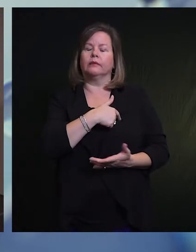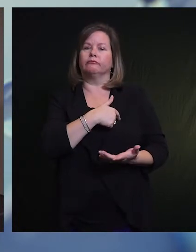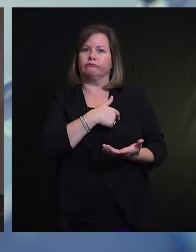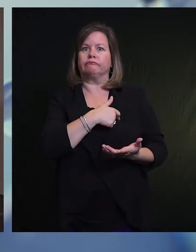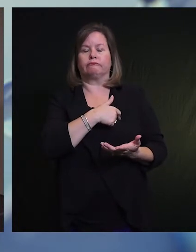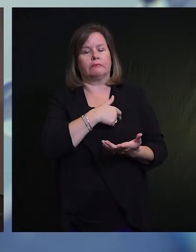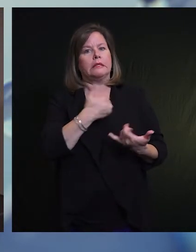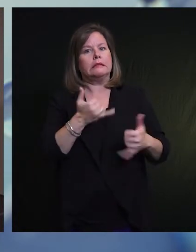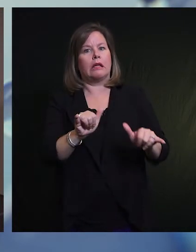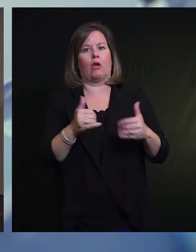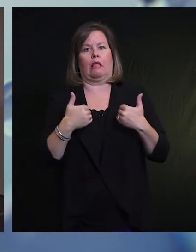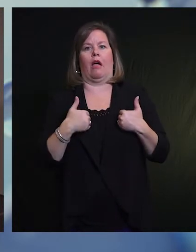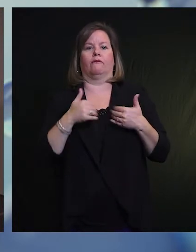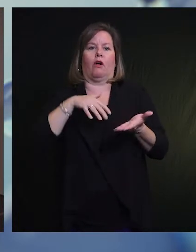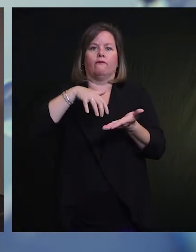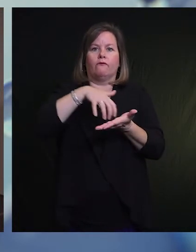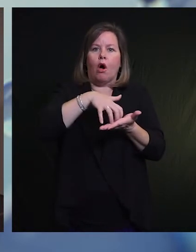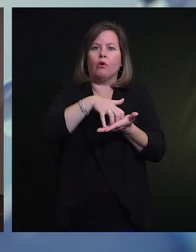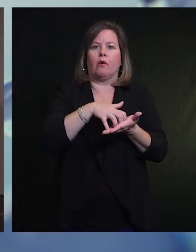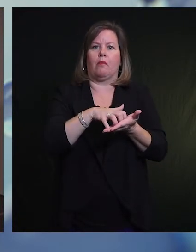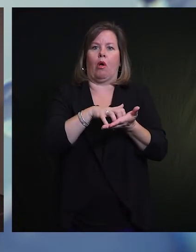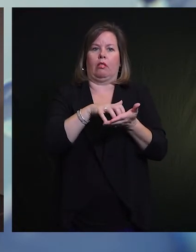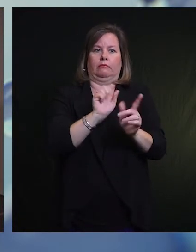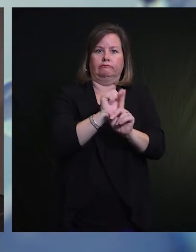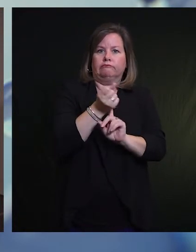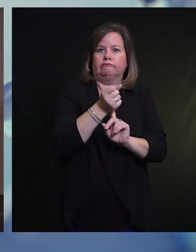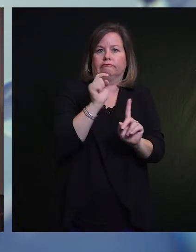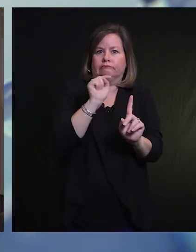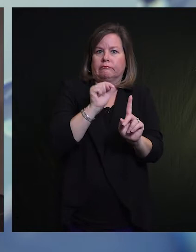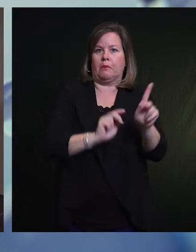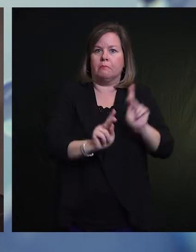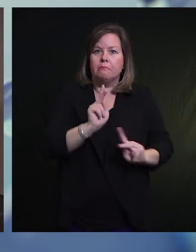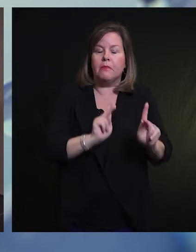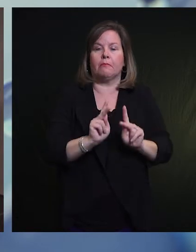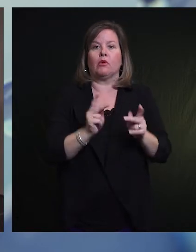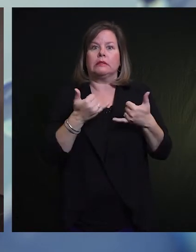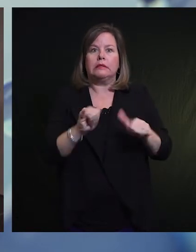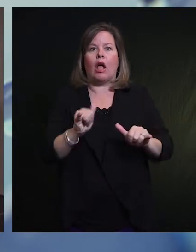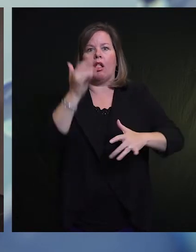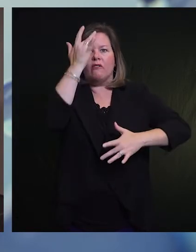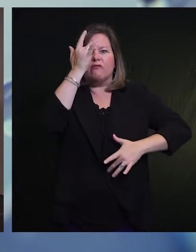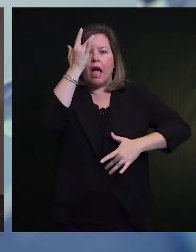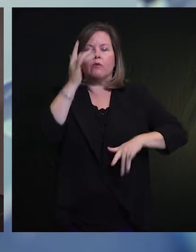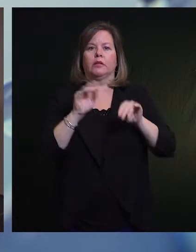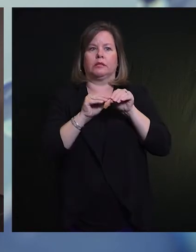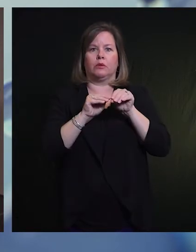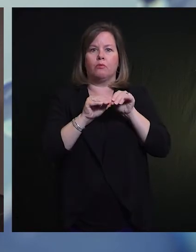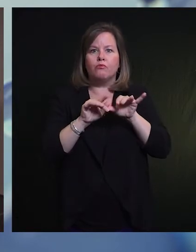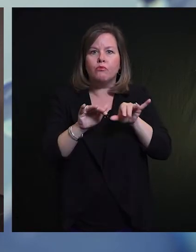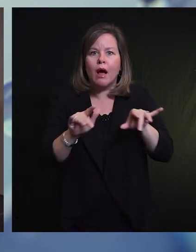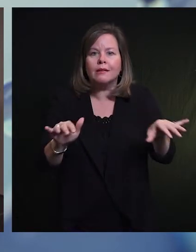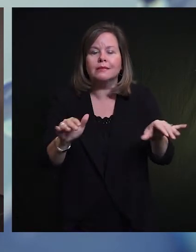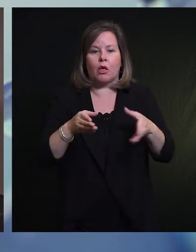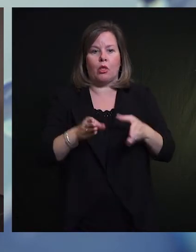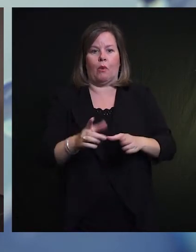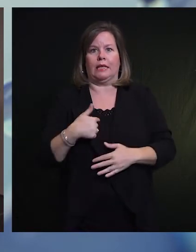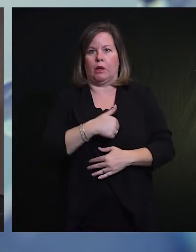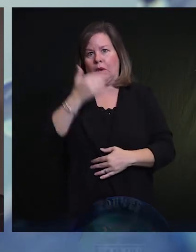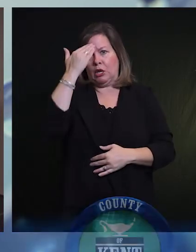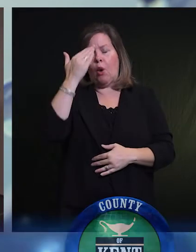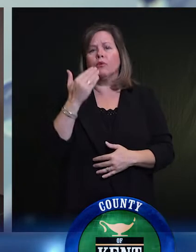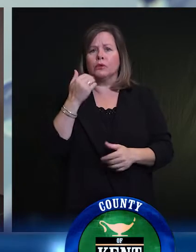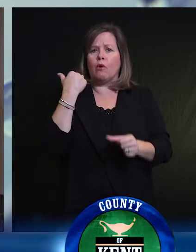So lots of people are still vulnerable. The virus is still out there. It still spreads in the ways that we know that it